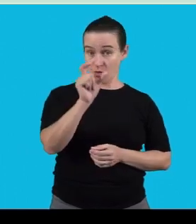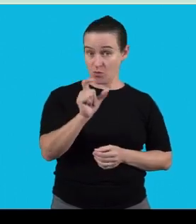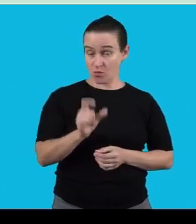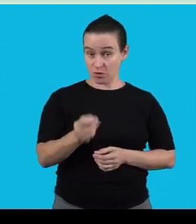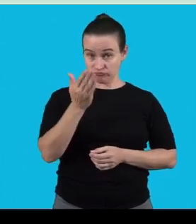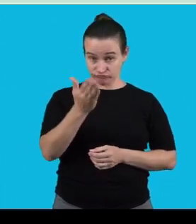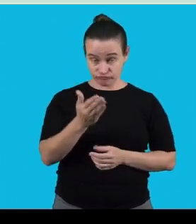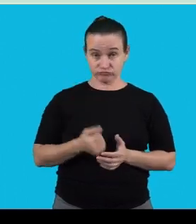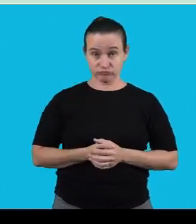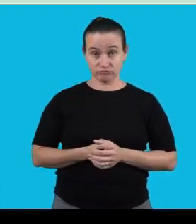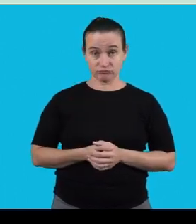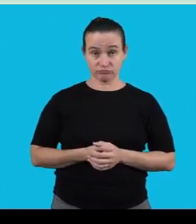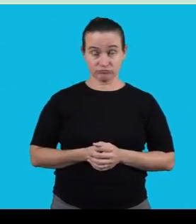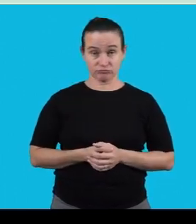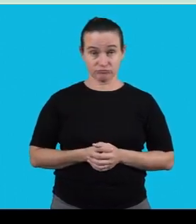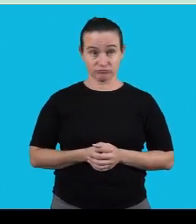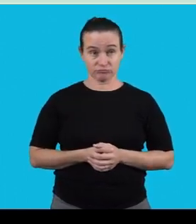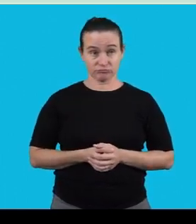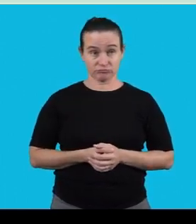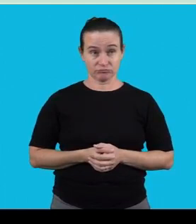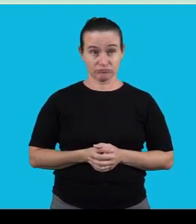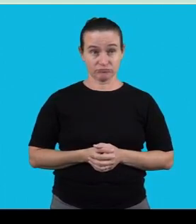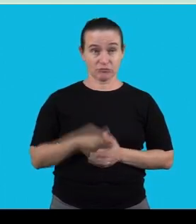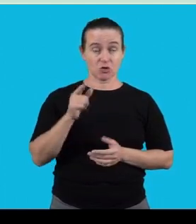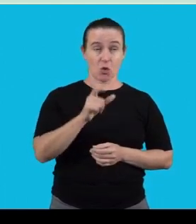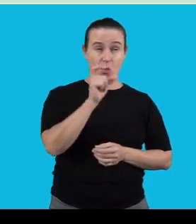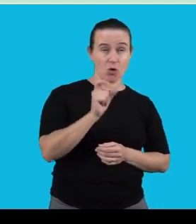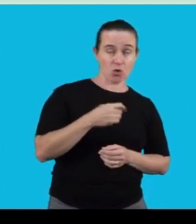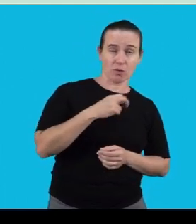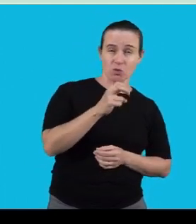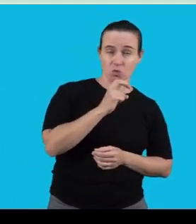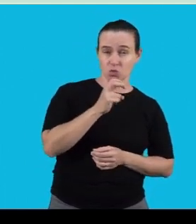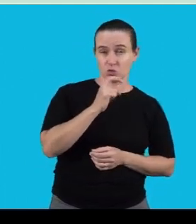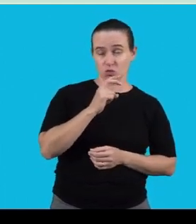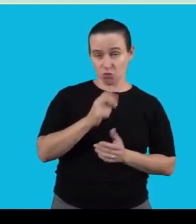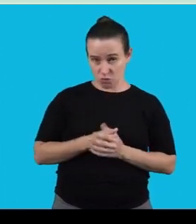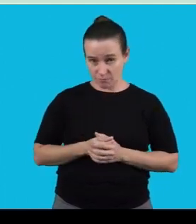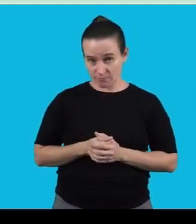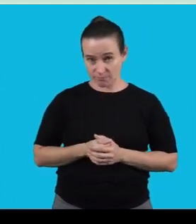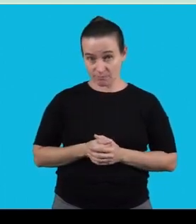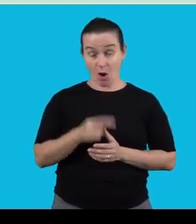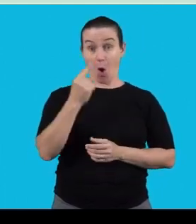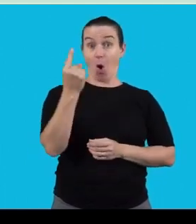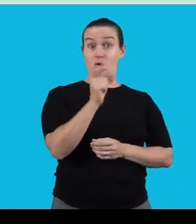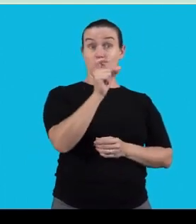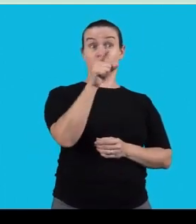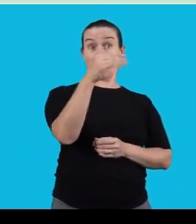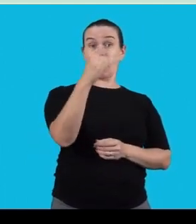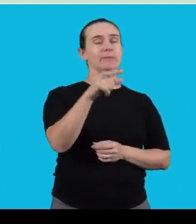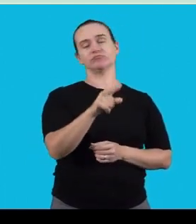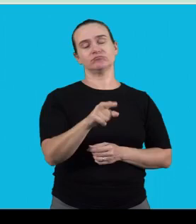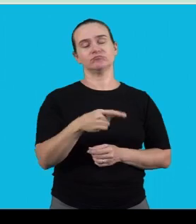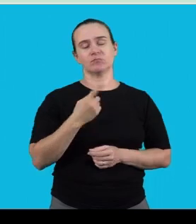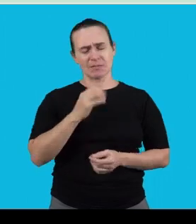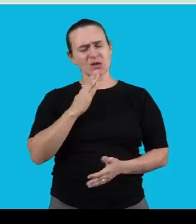This is a set of terminology, basic key words that we have spoken about. They are not the